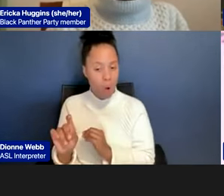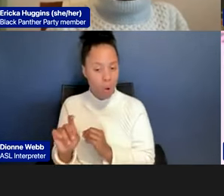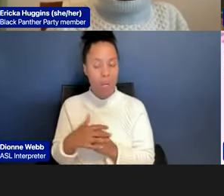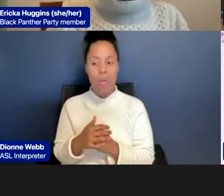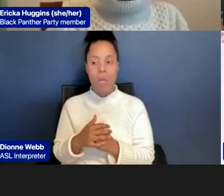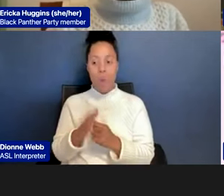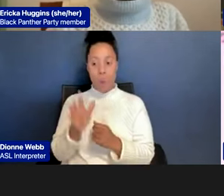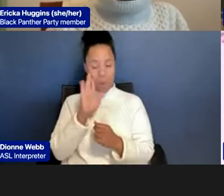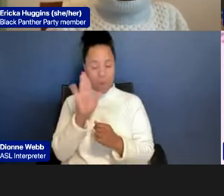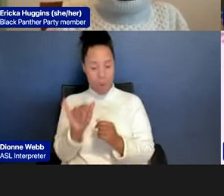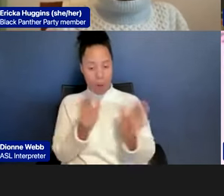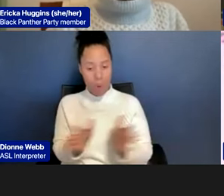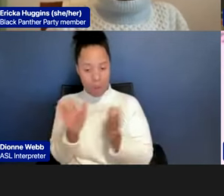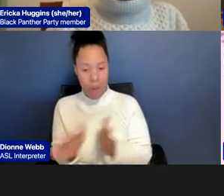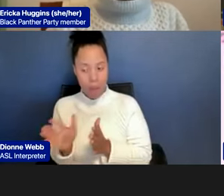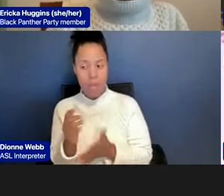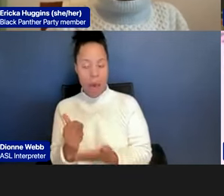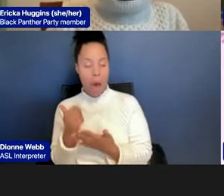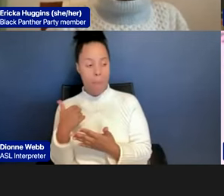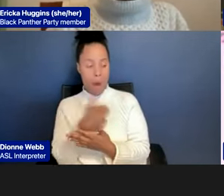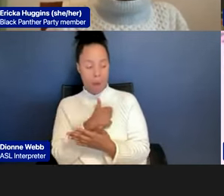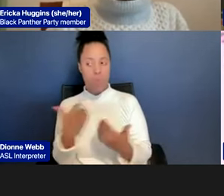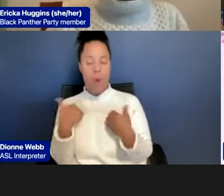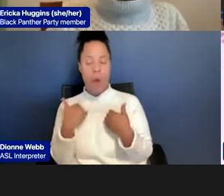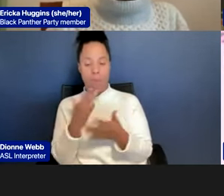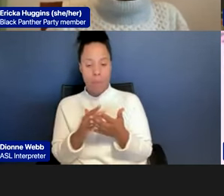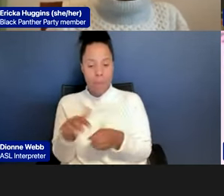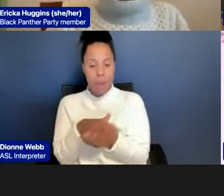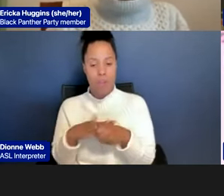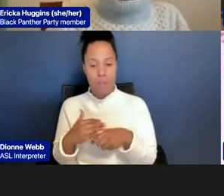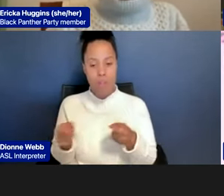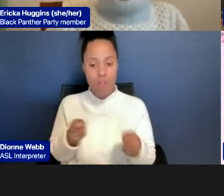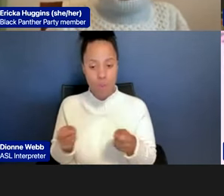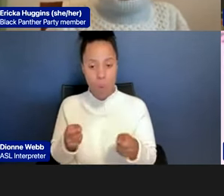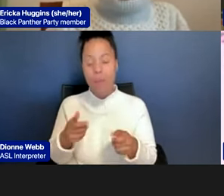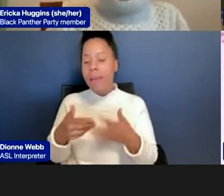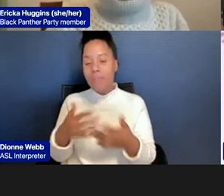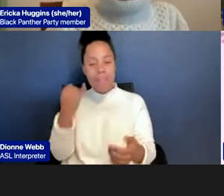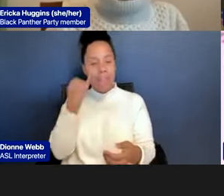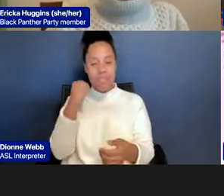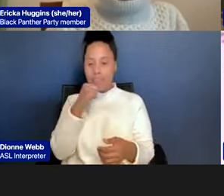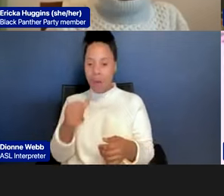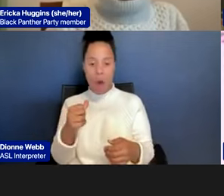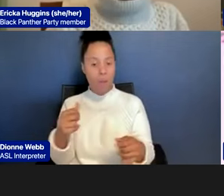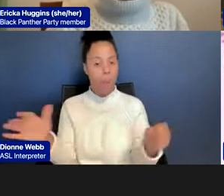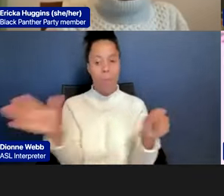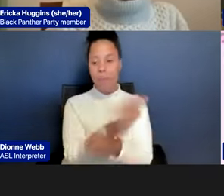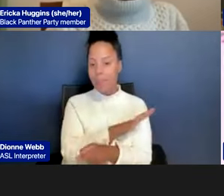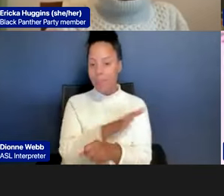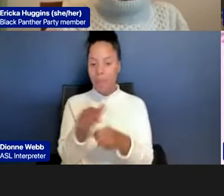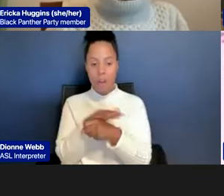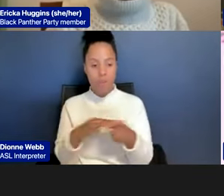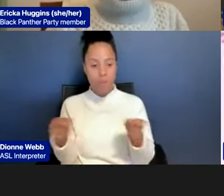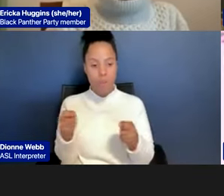have areas of control, even if they are not complete areas of control, but areas of control where we can dig deep